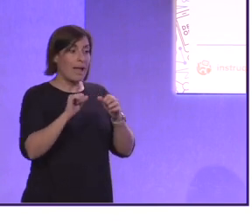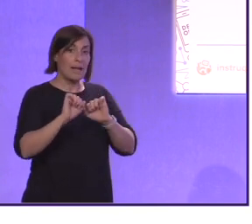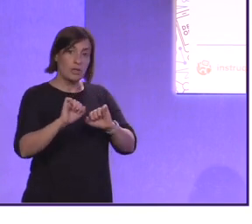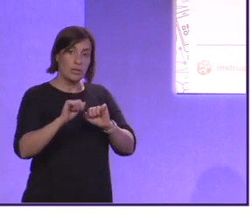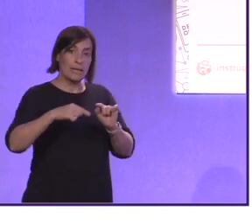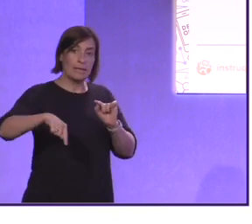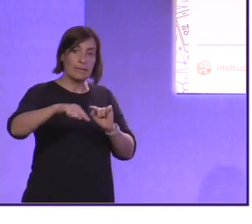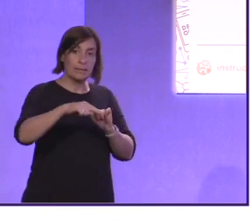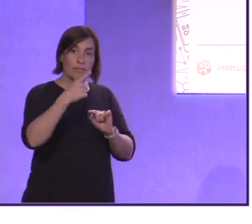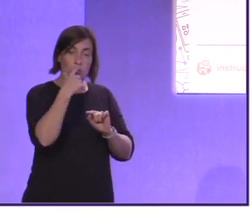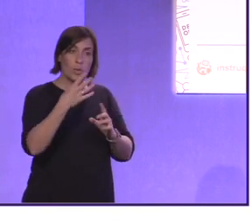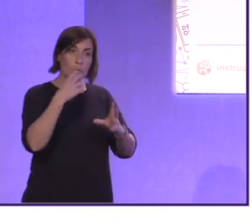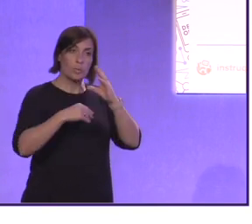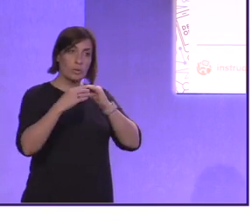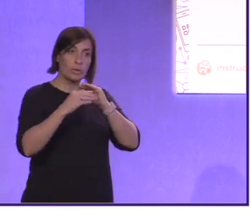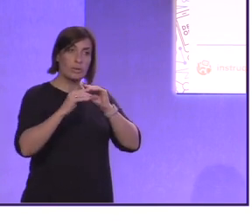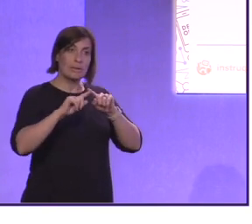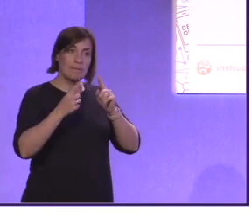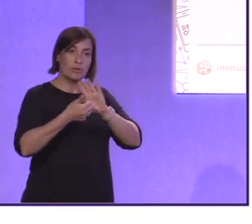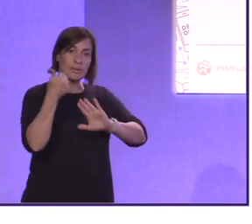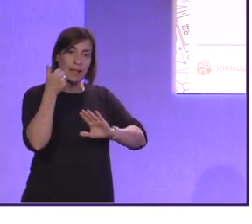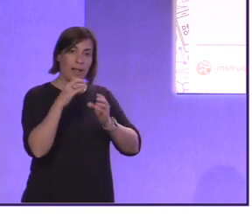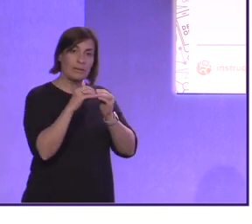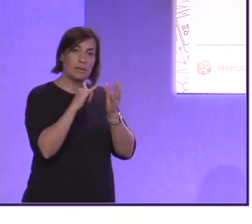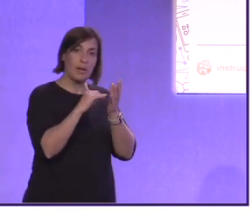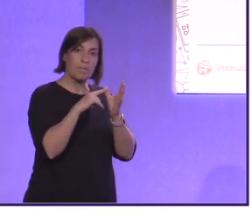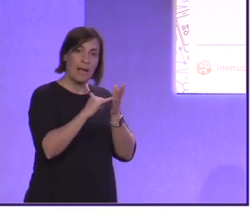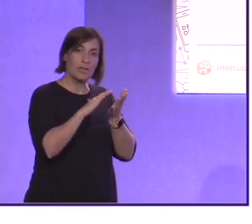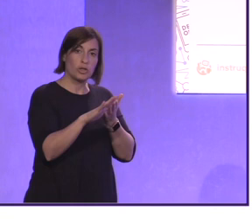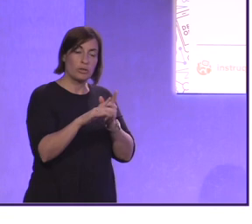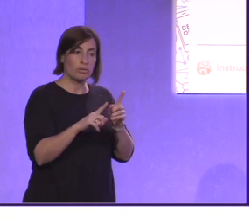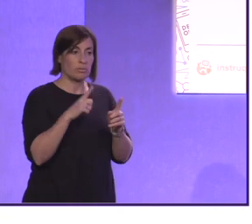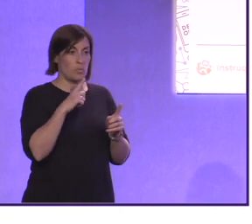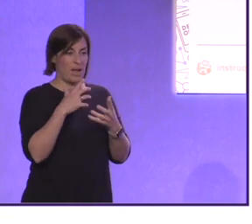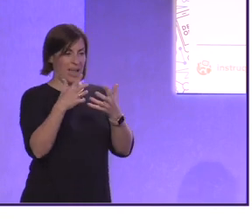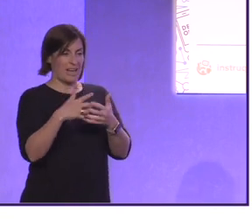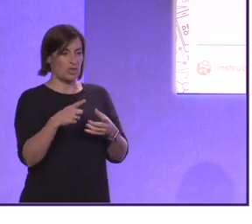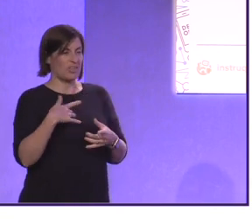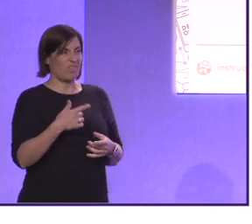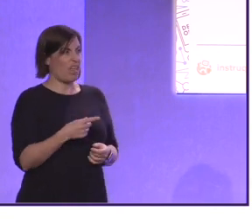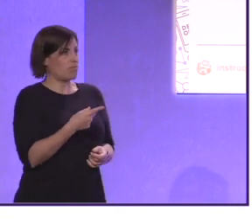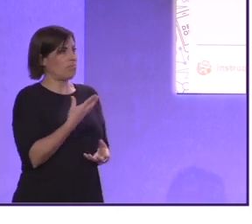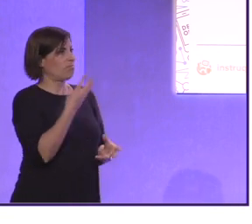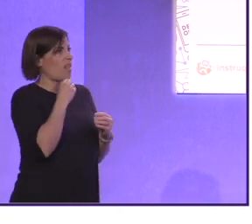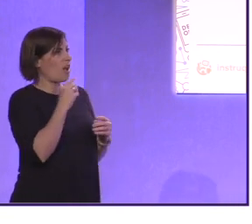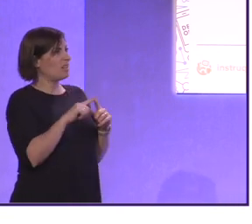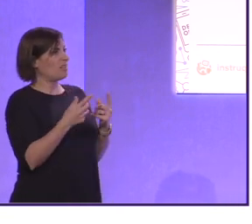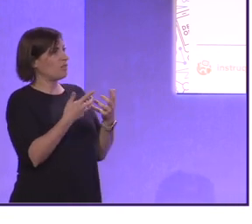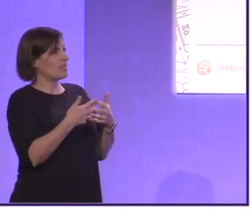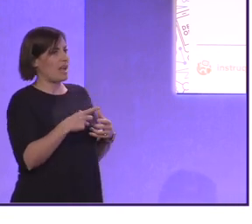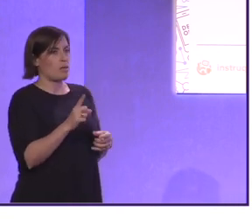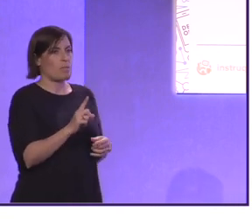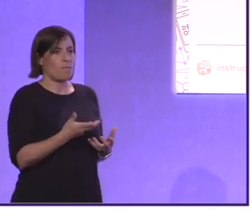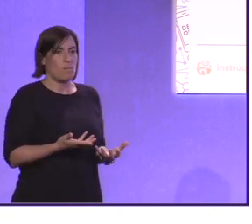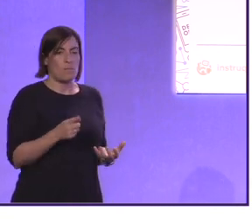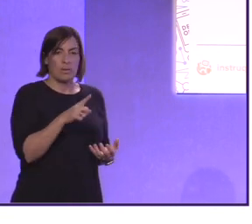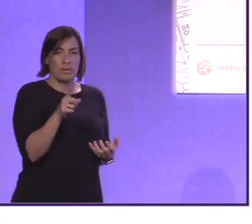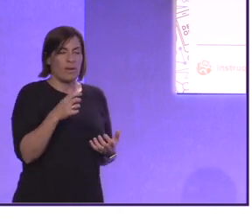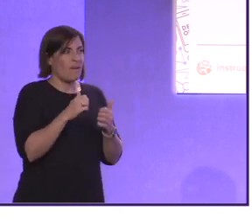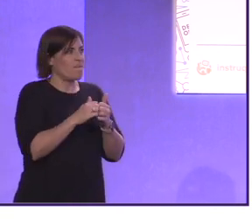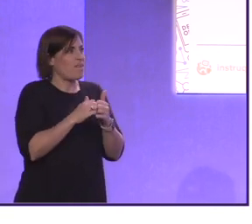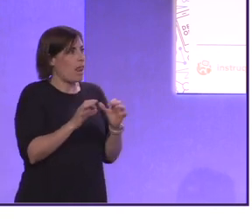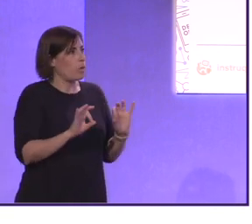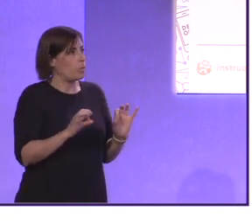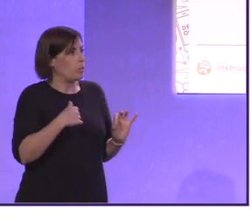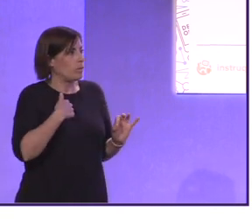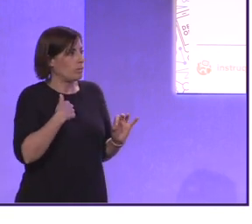and have skills in this other area? Because the engineers themselves didn't really see the value in learning another technology, because they saw a longer-term future